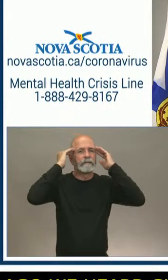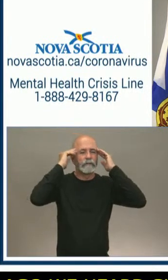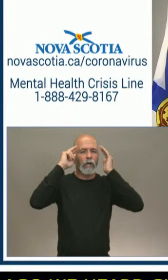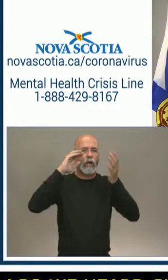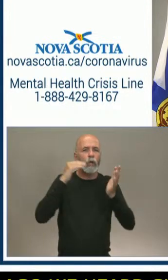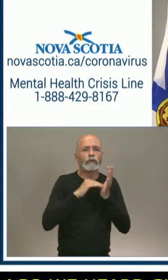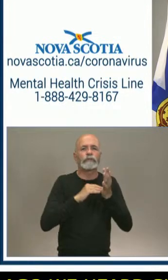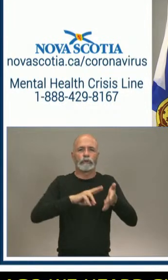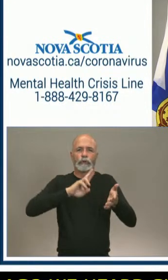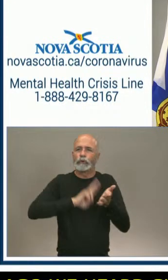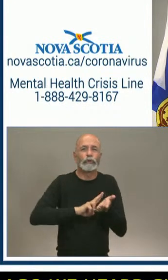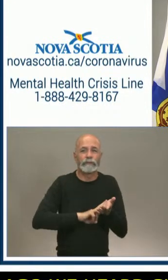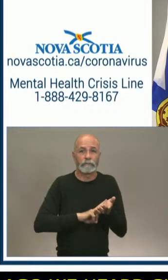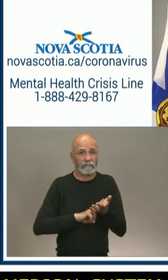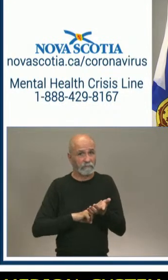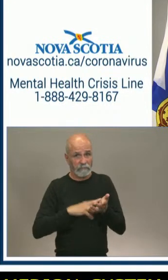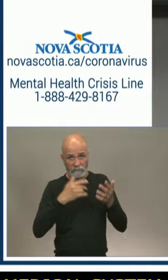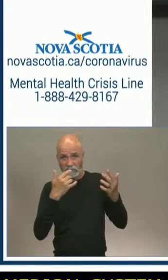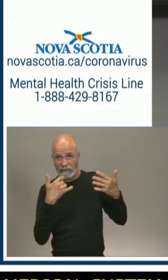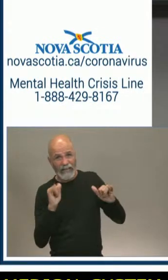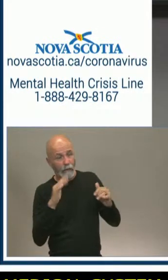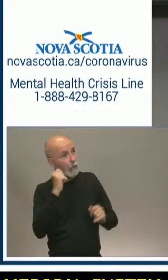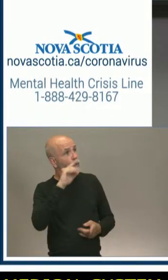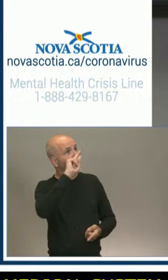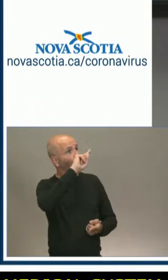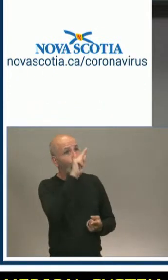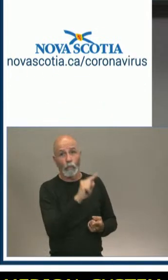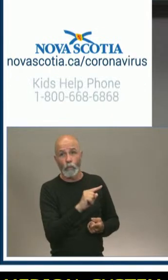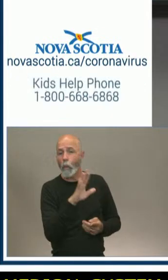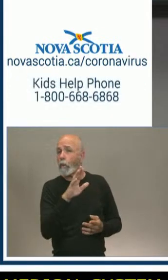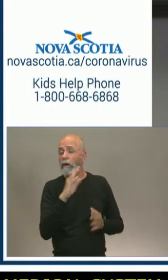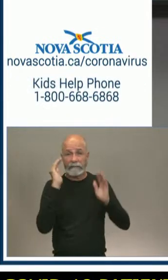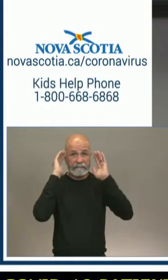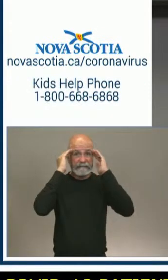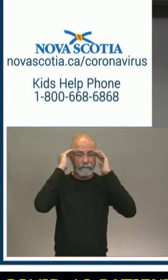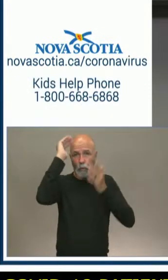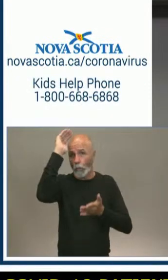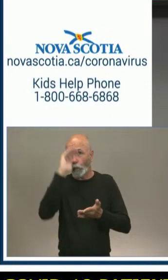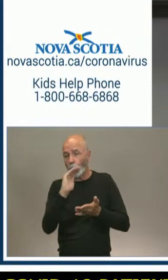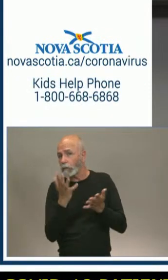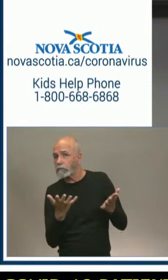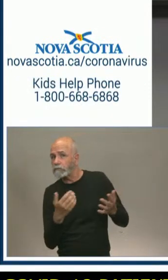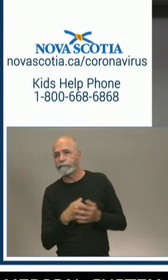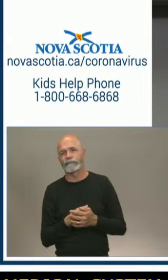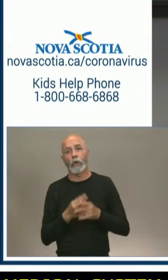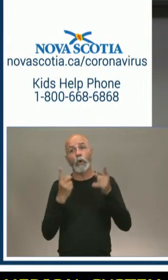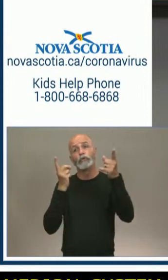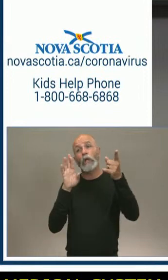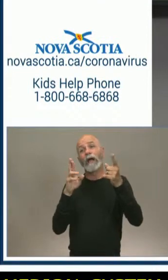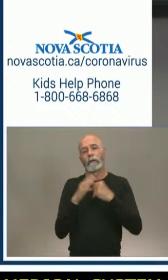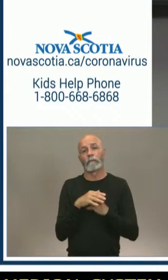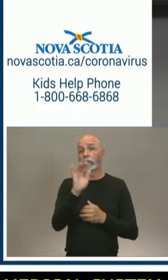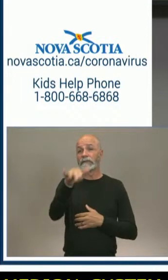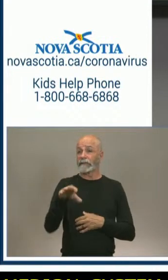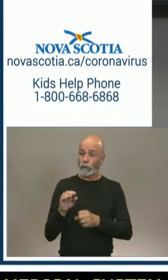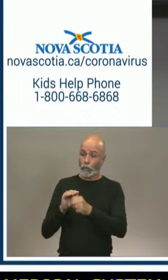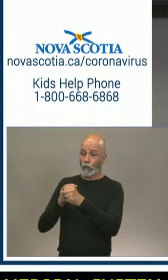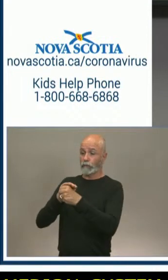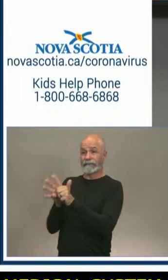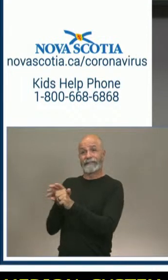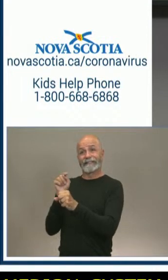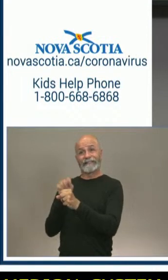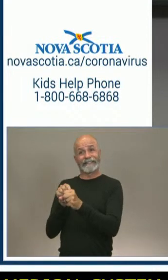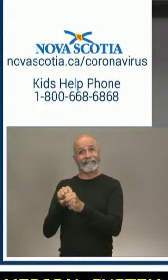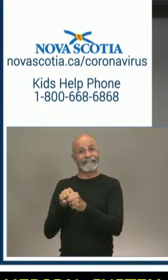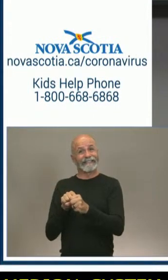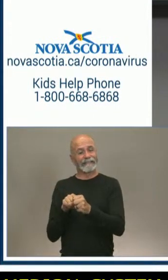yet? So we're certainly the pressure from COVID is decreasing, and I know there's discussions going on